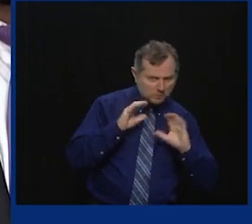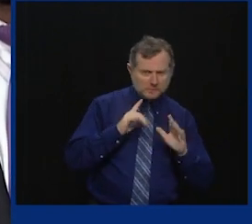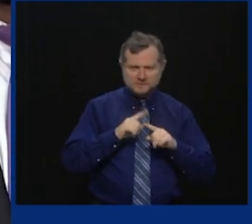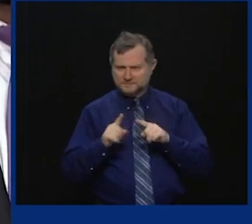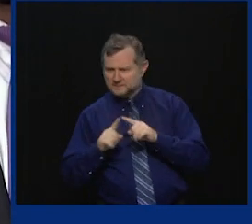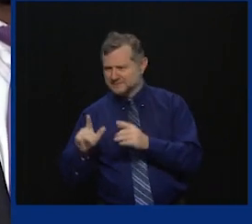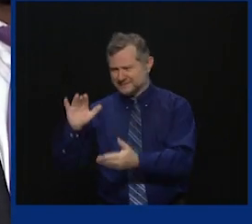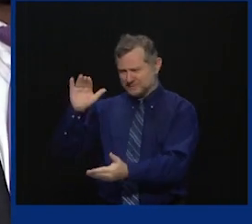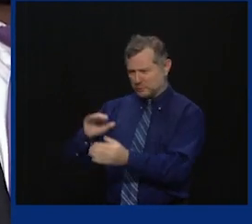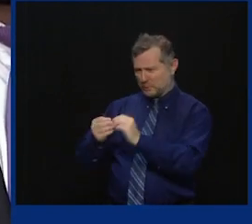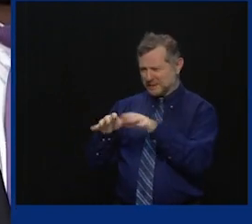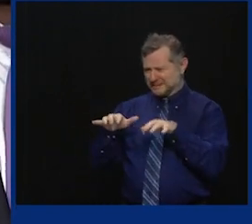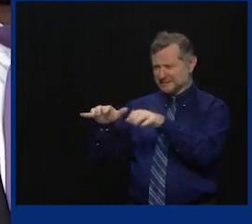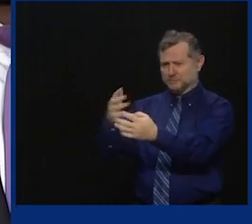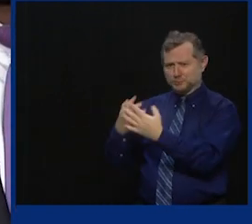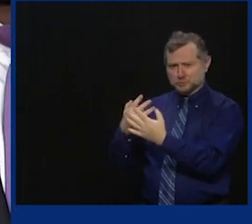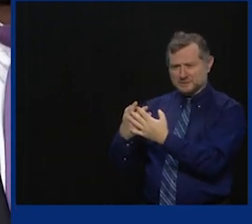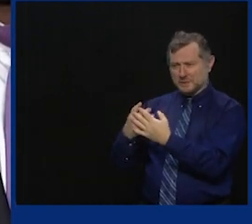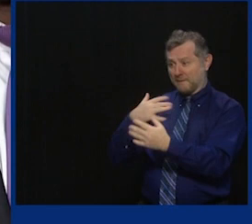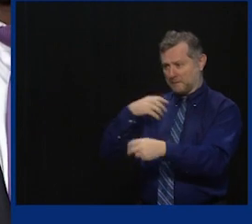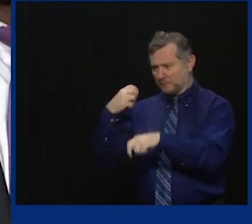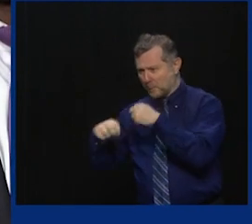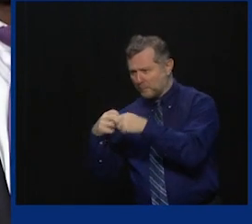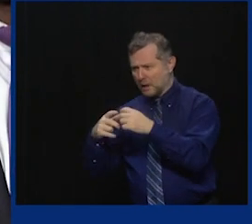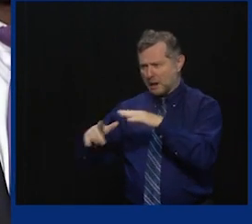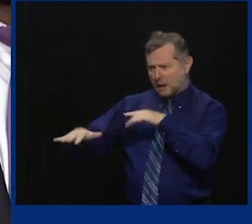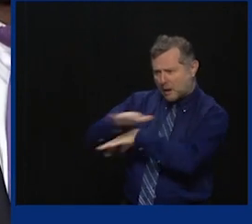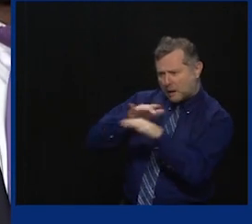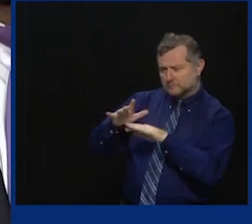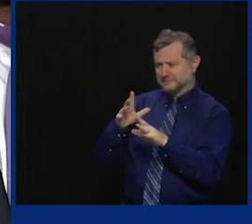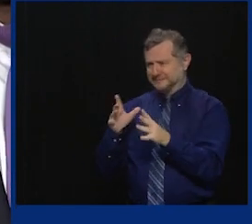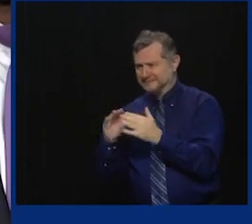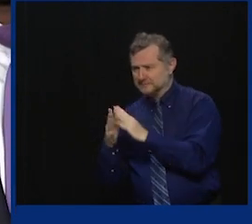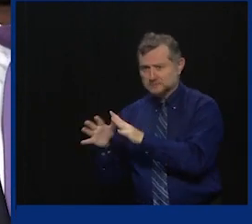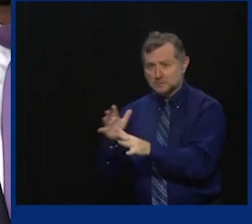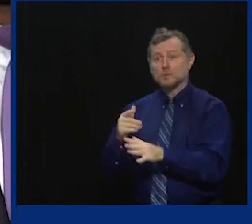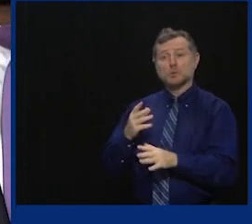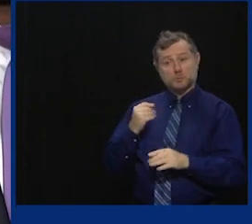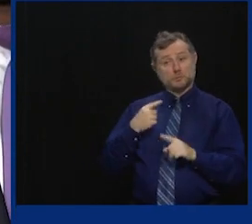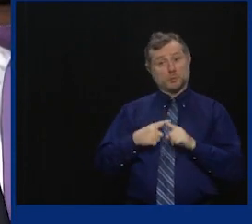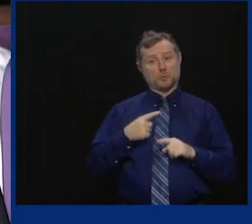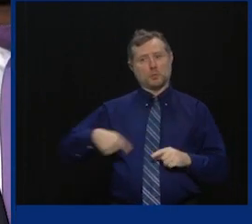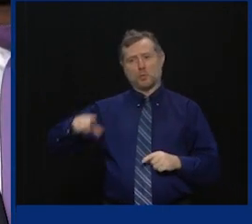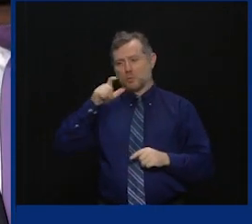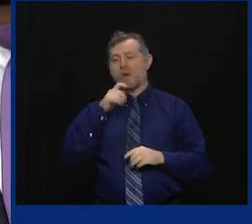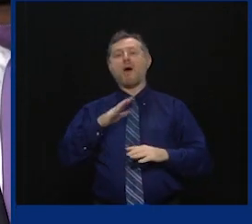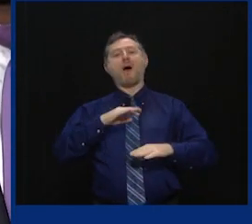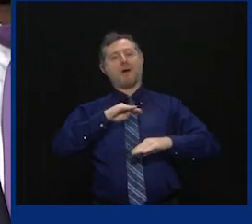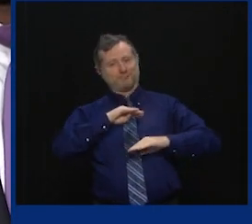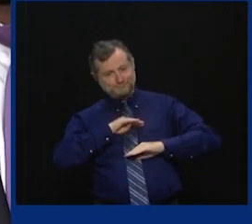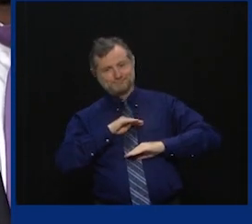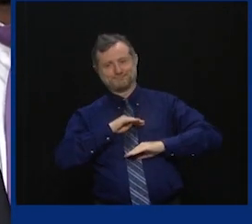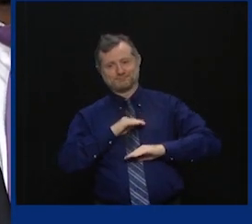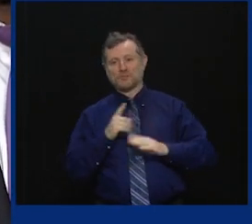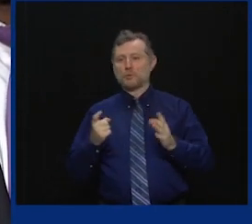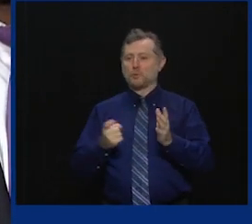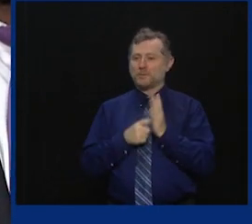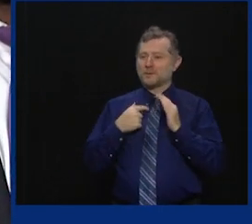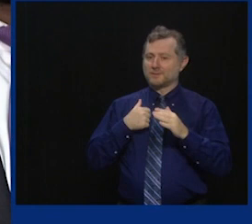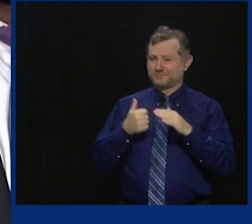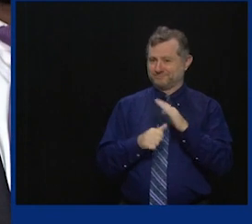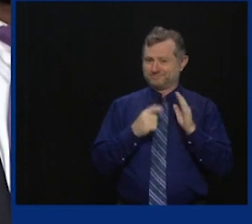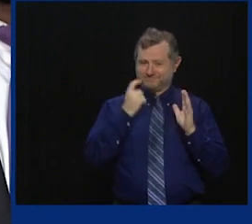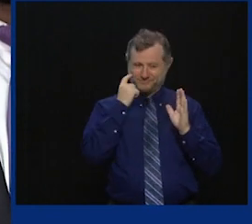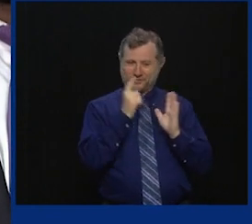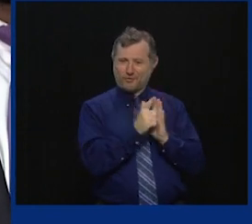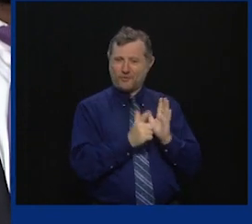serve out the rest of their time, or those who've met the standards under the less is more legislation that we just signed that should be out anyhow. So